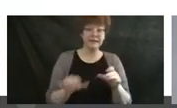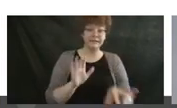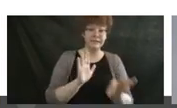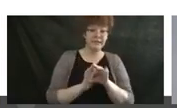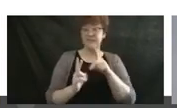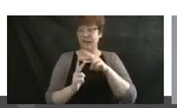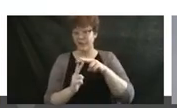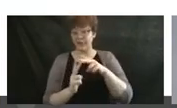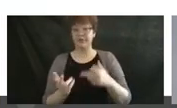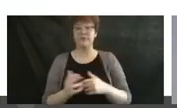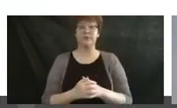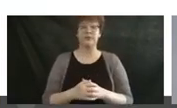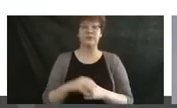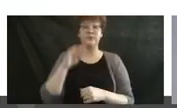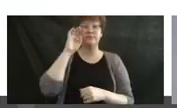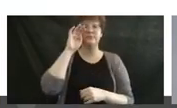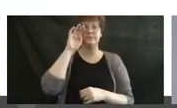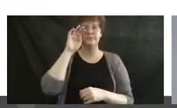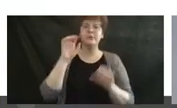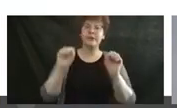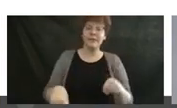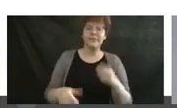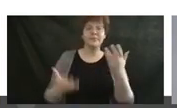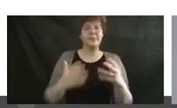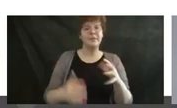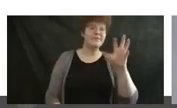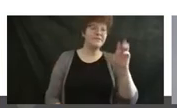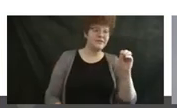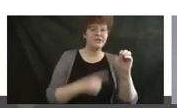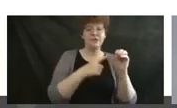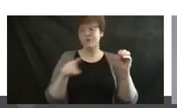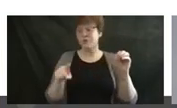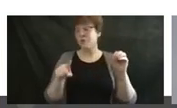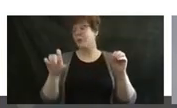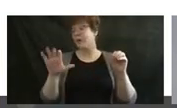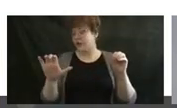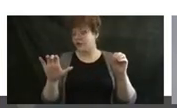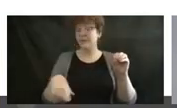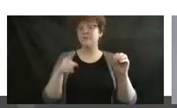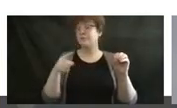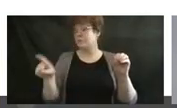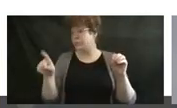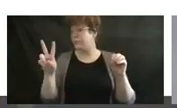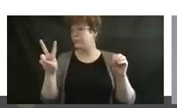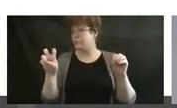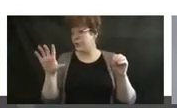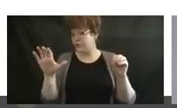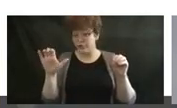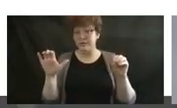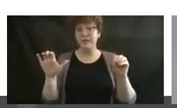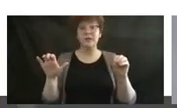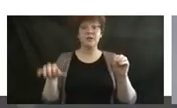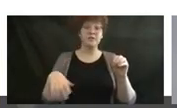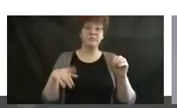go from maybe 50% to 100%, 100%, 200%, maybe 100% to 150%.